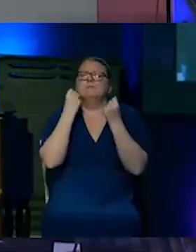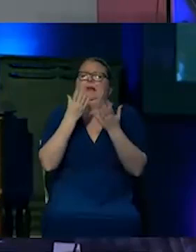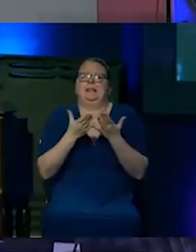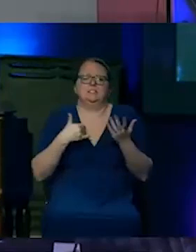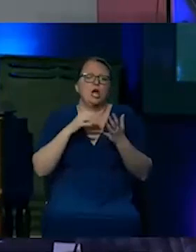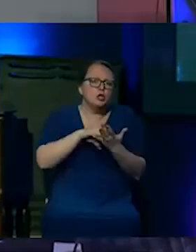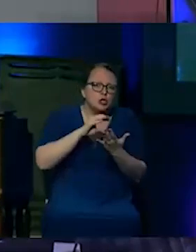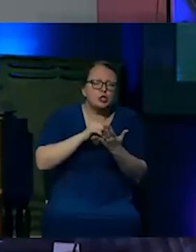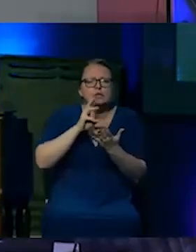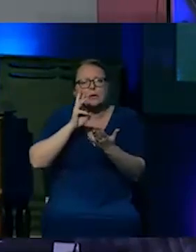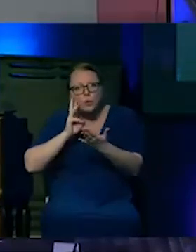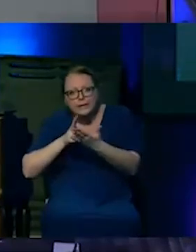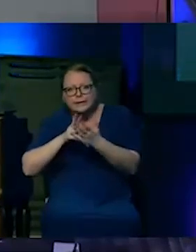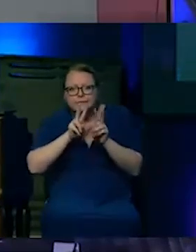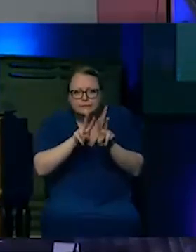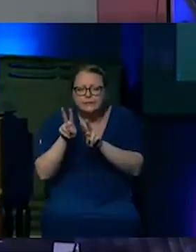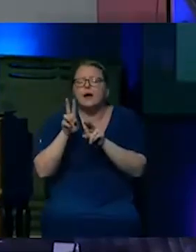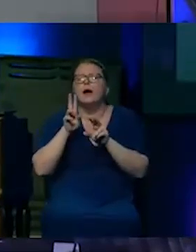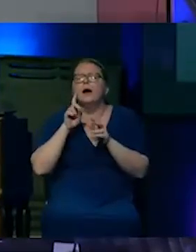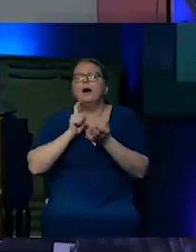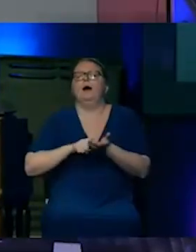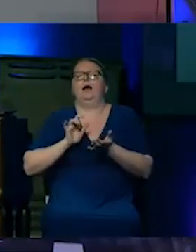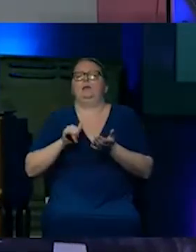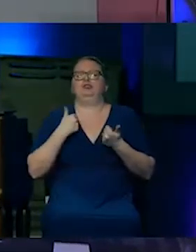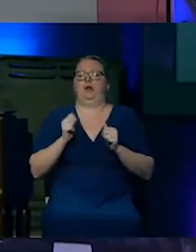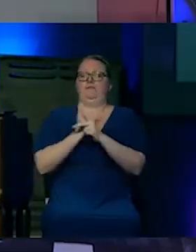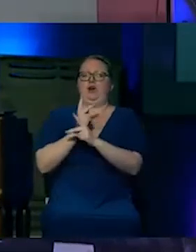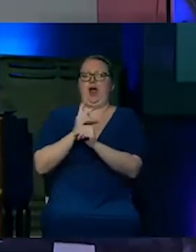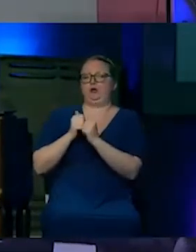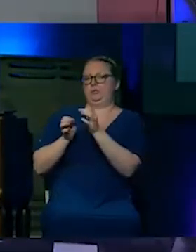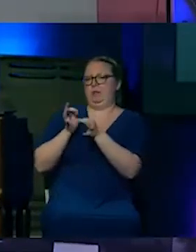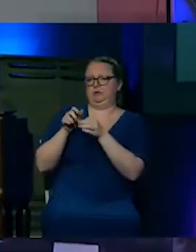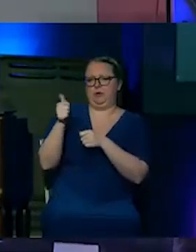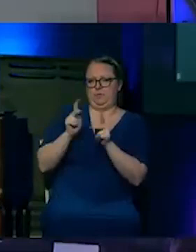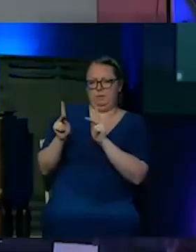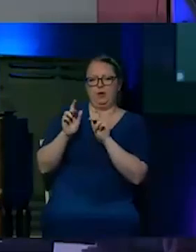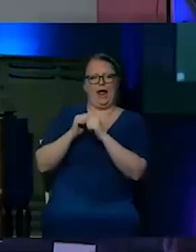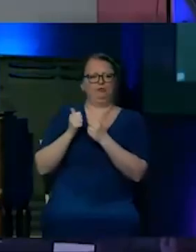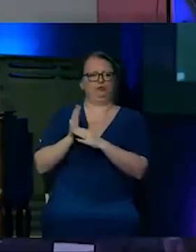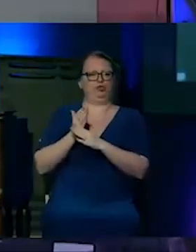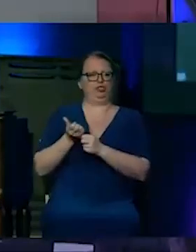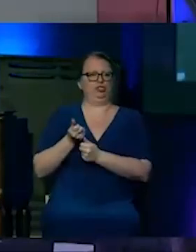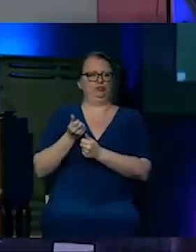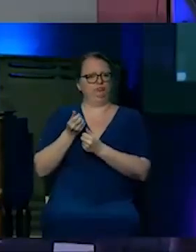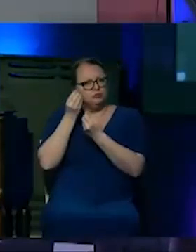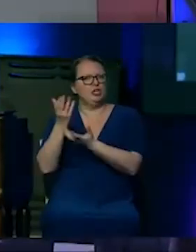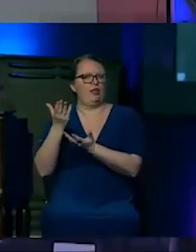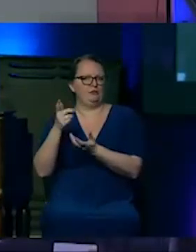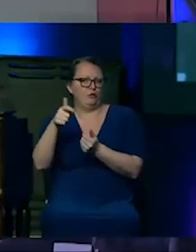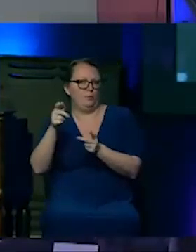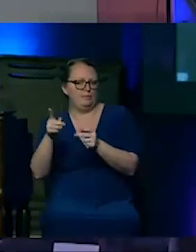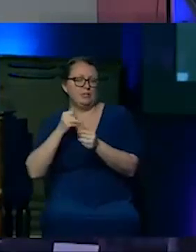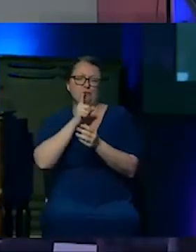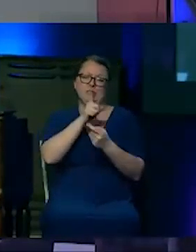and witnessed, and I was trying to figure out how to explain that to other people and how to share it. And so I kind